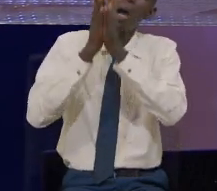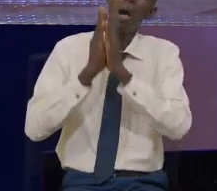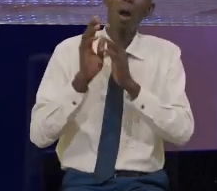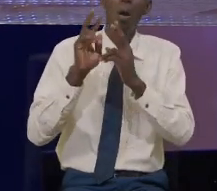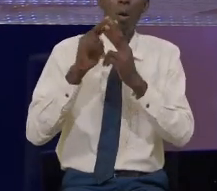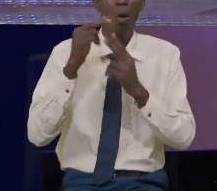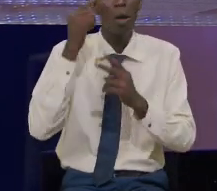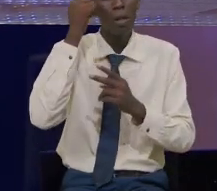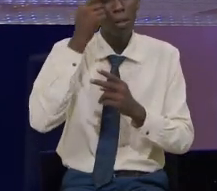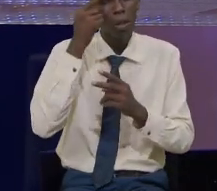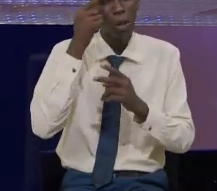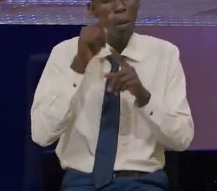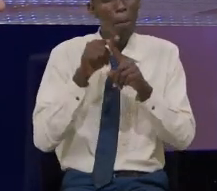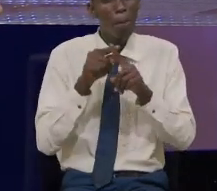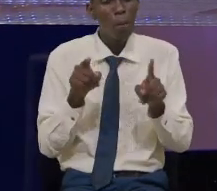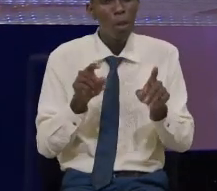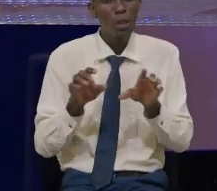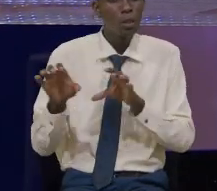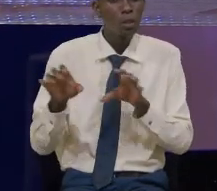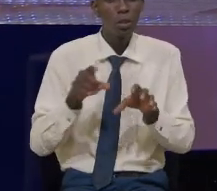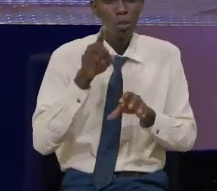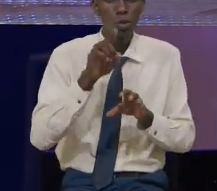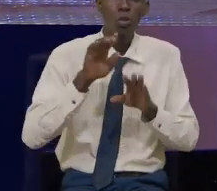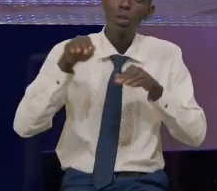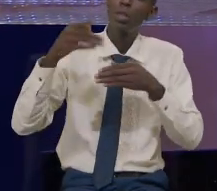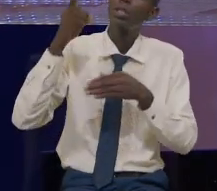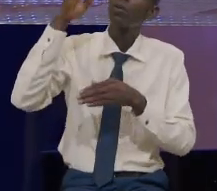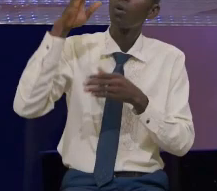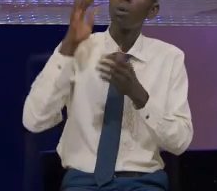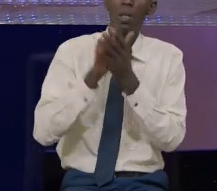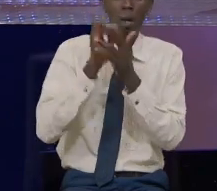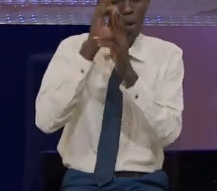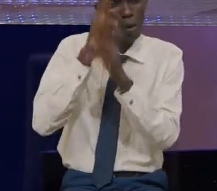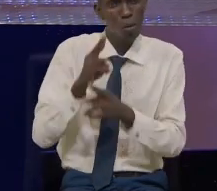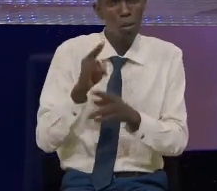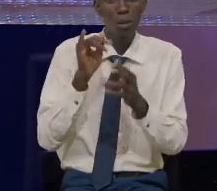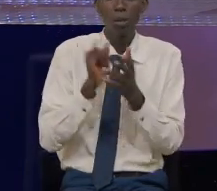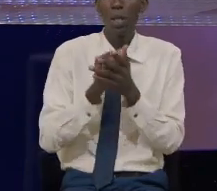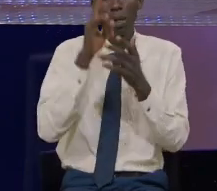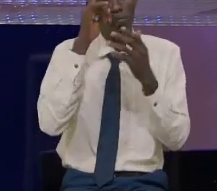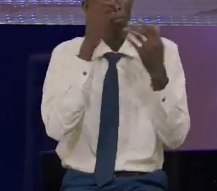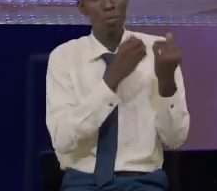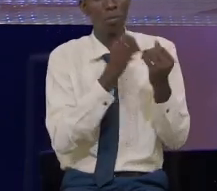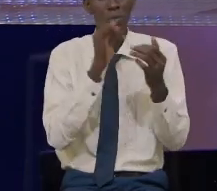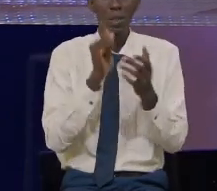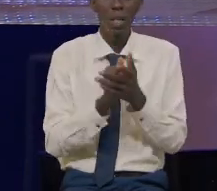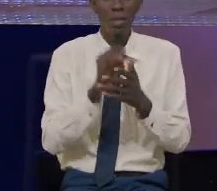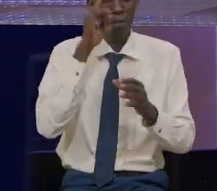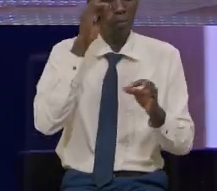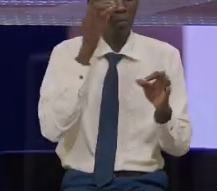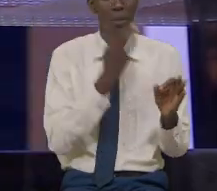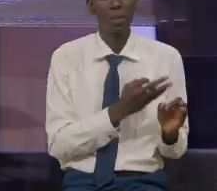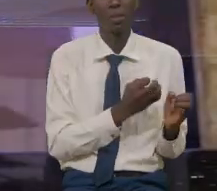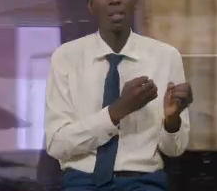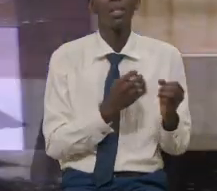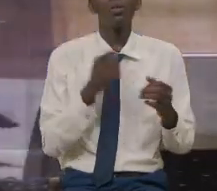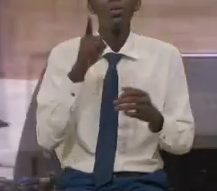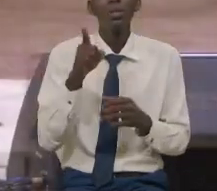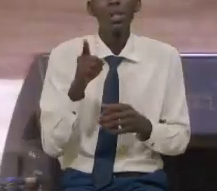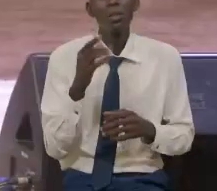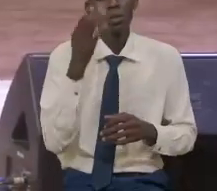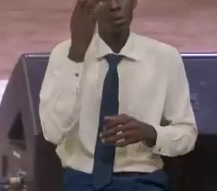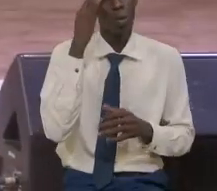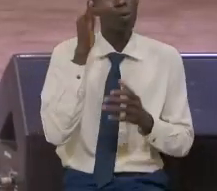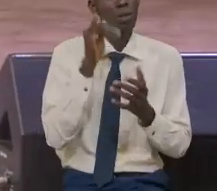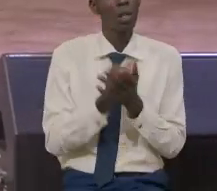think. But do you give him that honor? Do you give him that trust? Do you give him that faith? And then we know that God